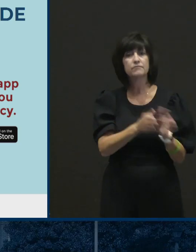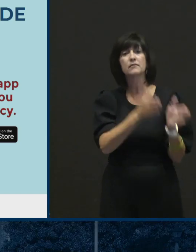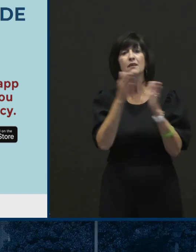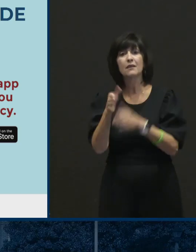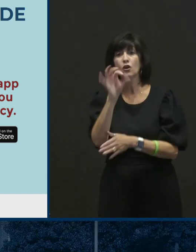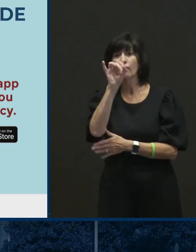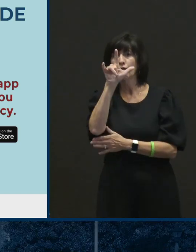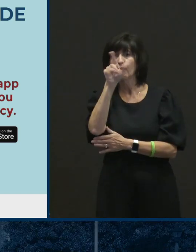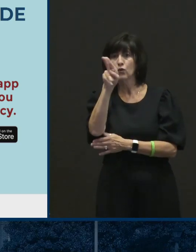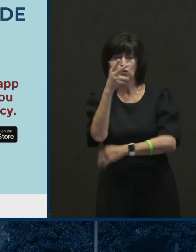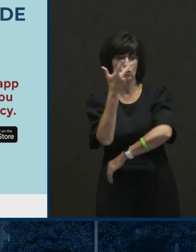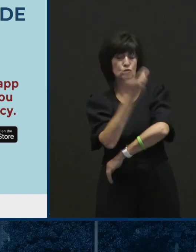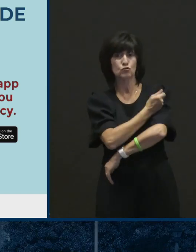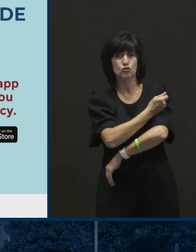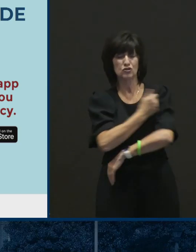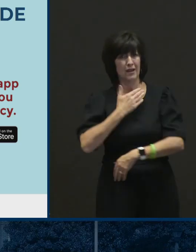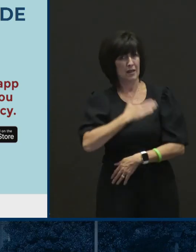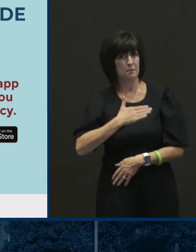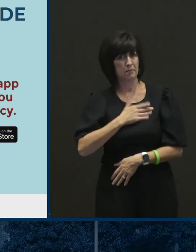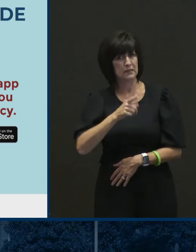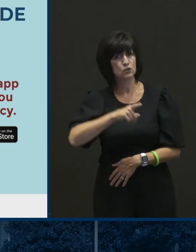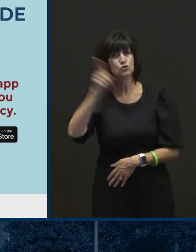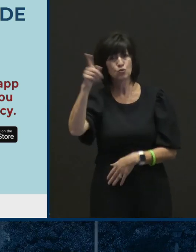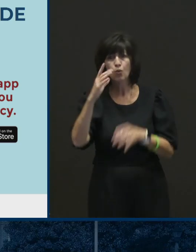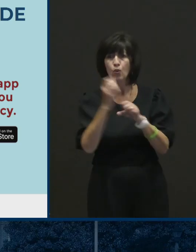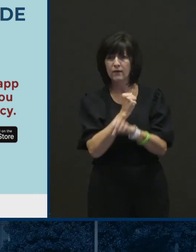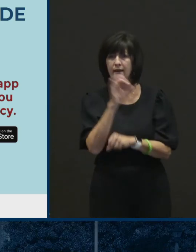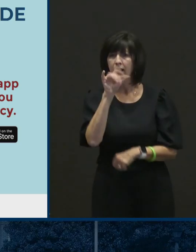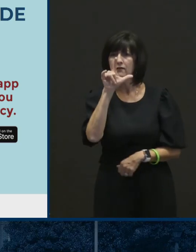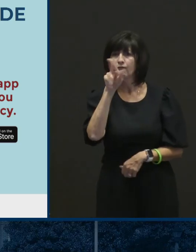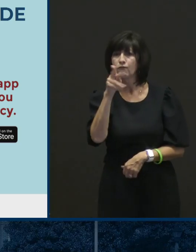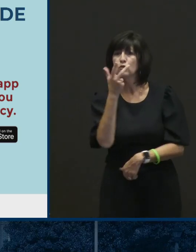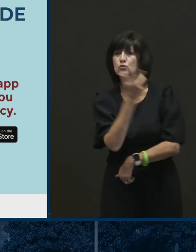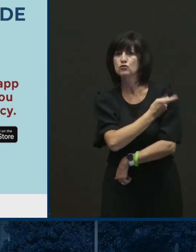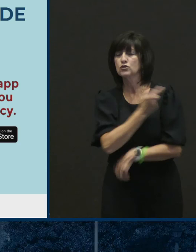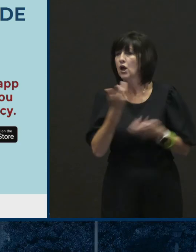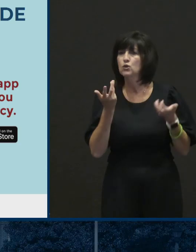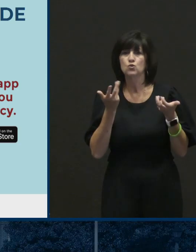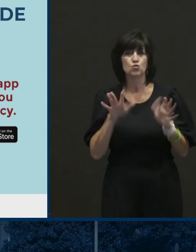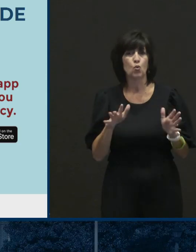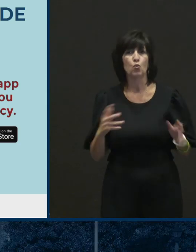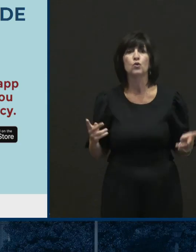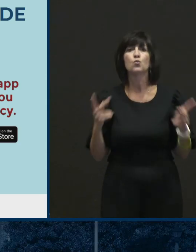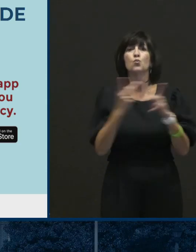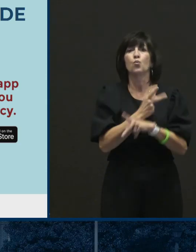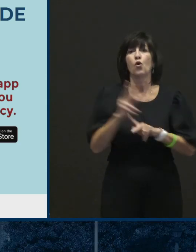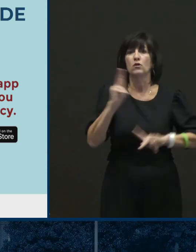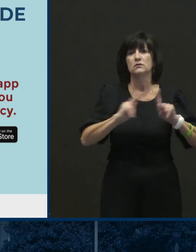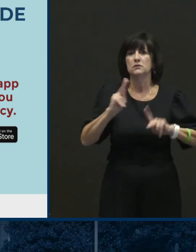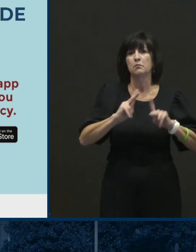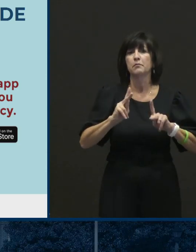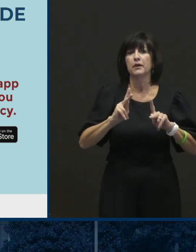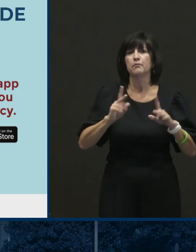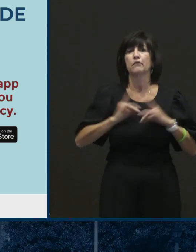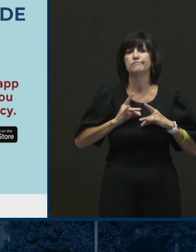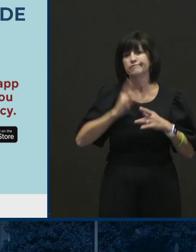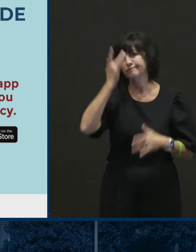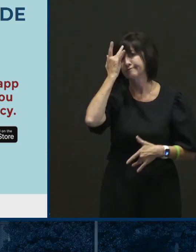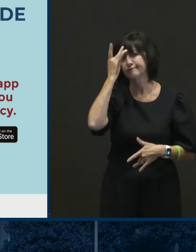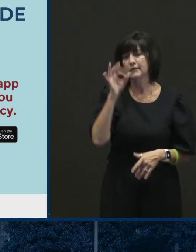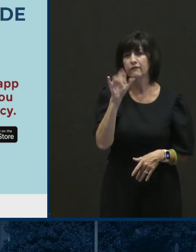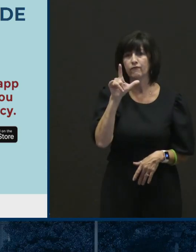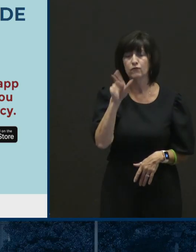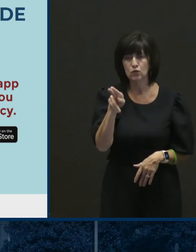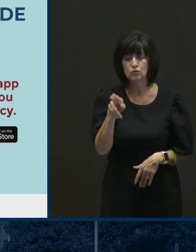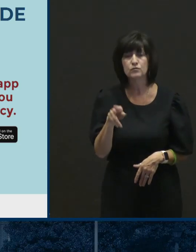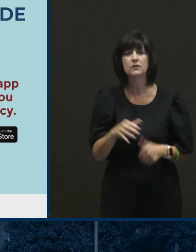get overwhelmed with a combination of flu and COVID-19. And then finally, if you need hospital